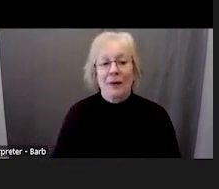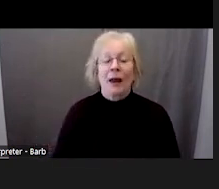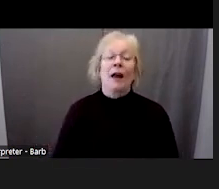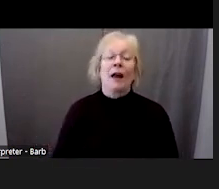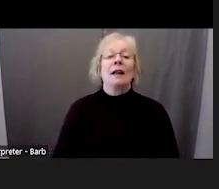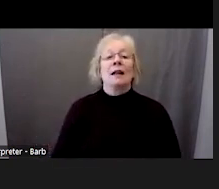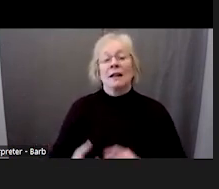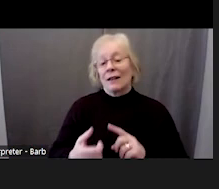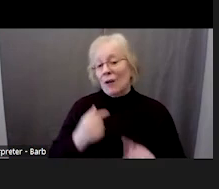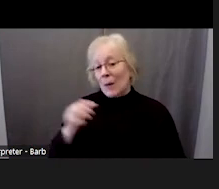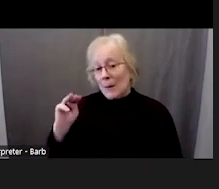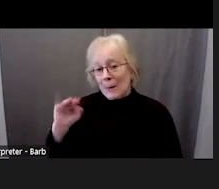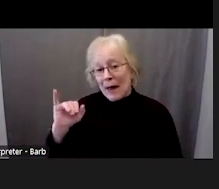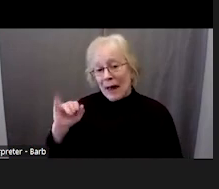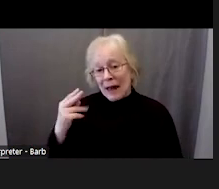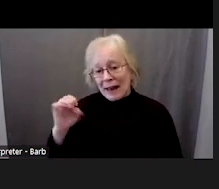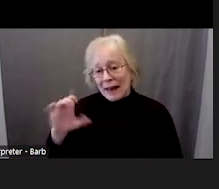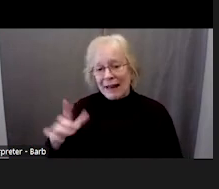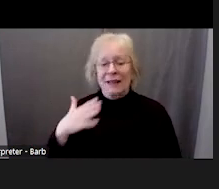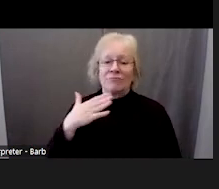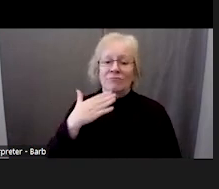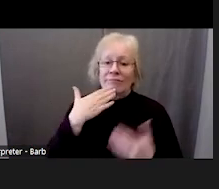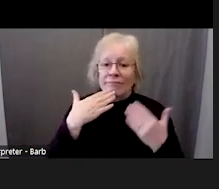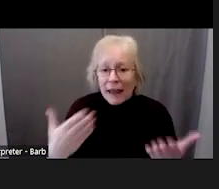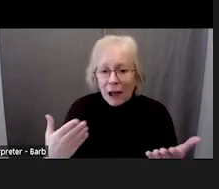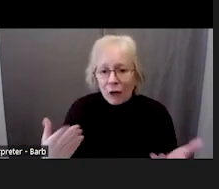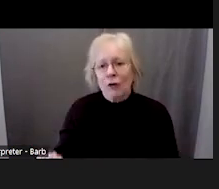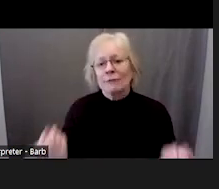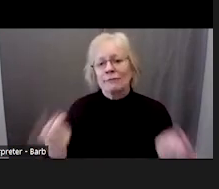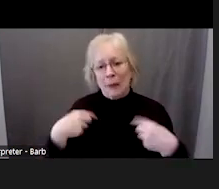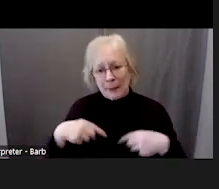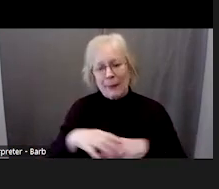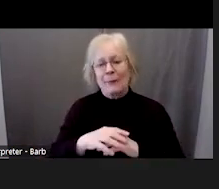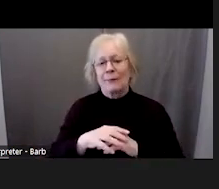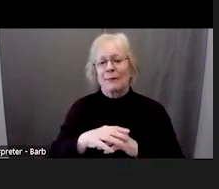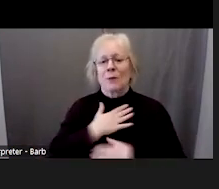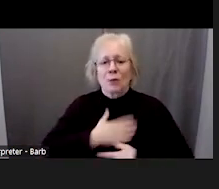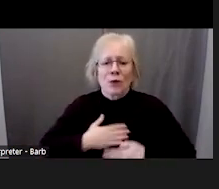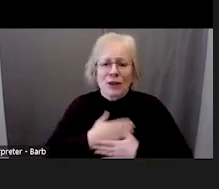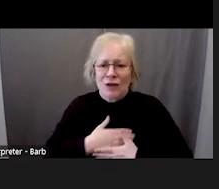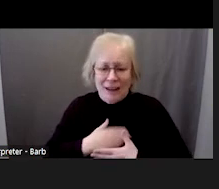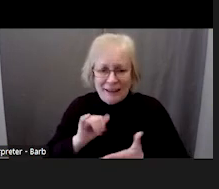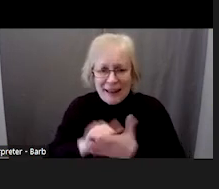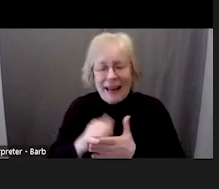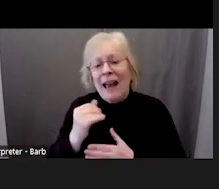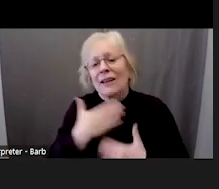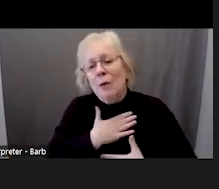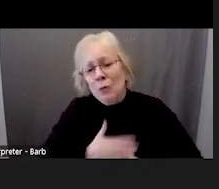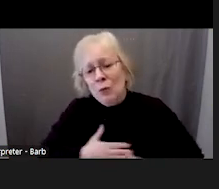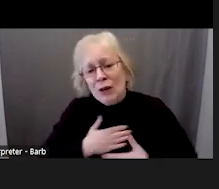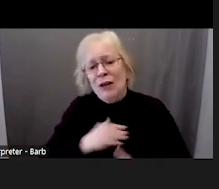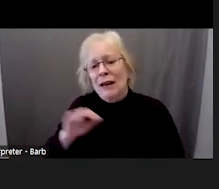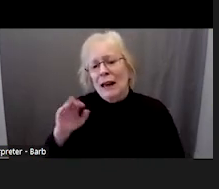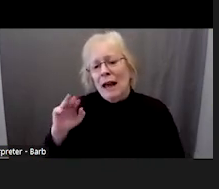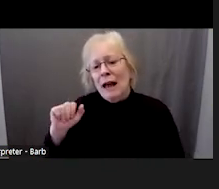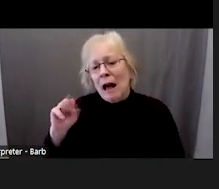just MIHEC, thank you all for being here. We really appreciate it. And especially appreciate Amelie and Michael and Peach